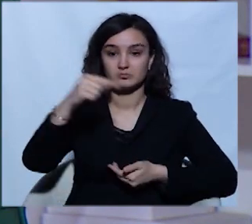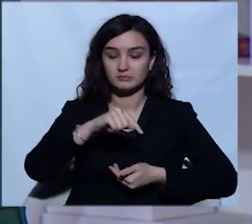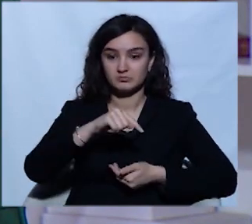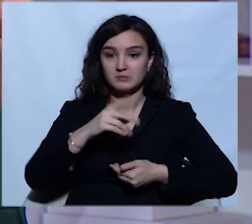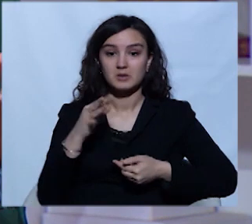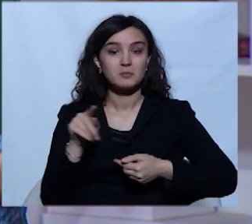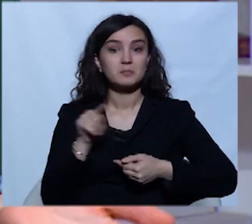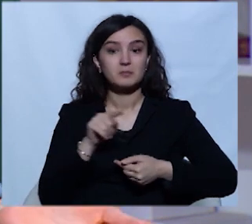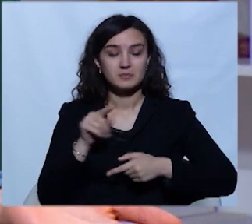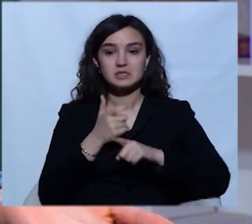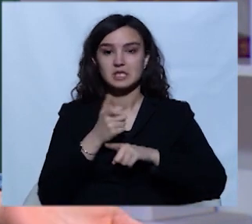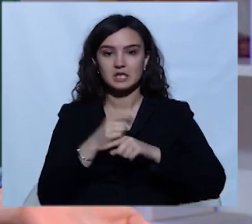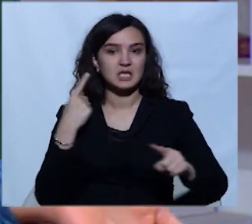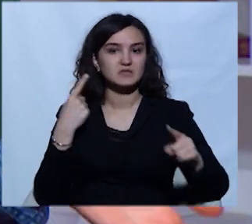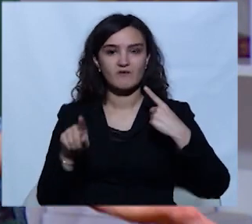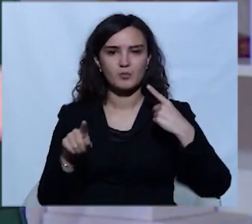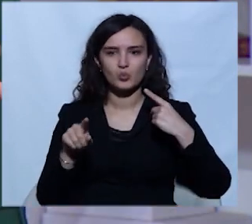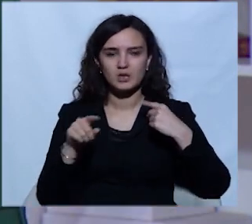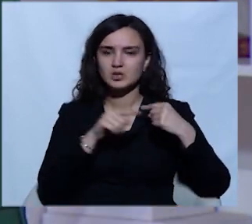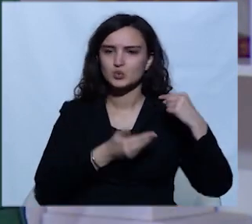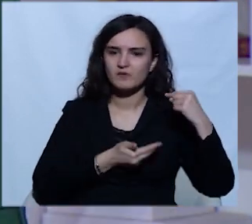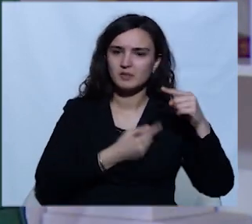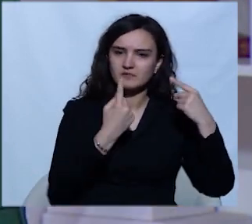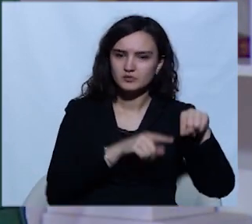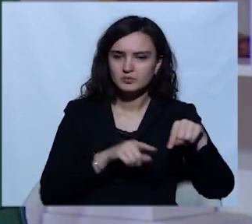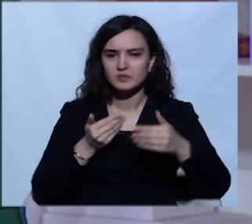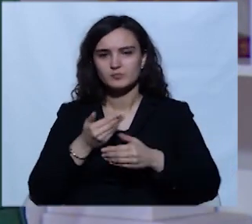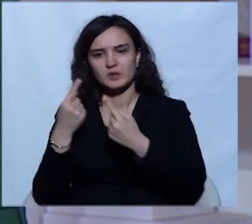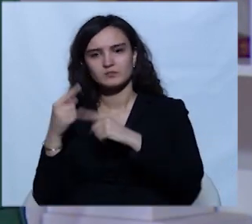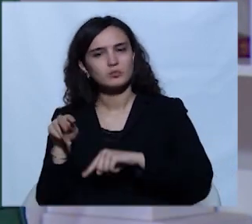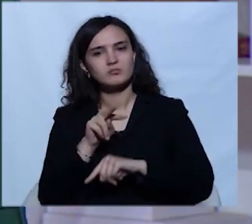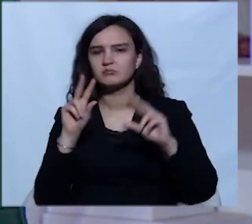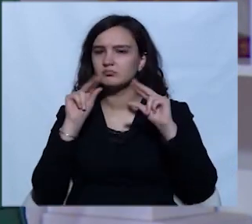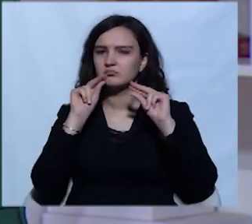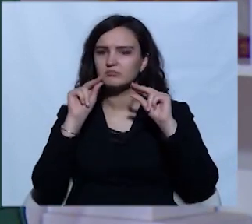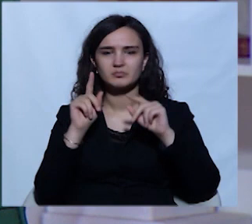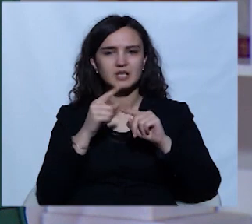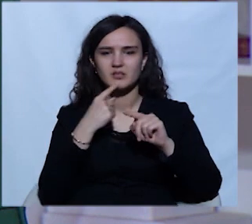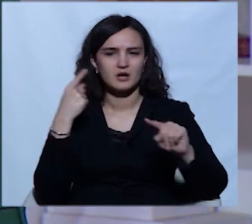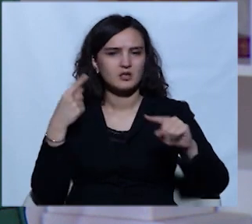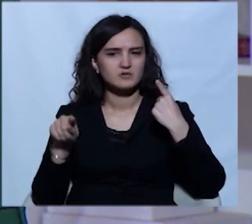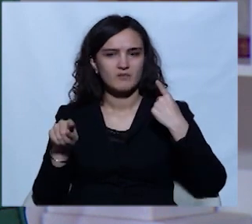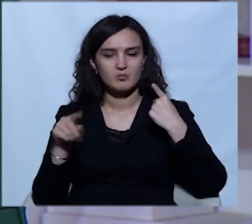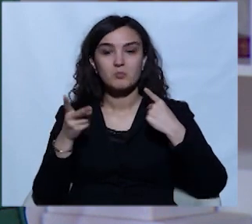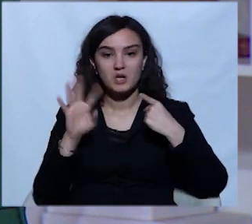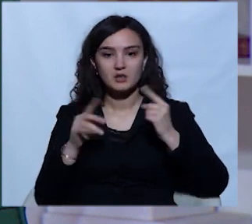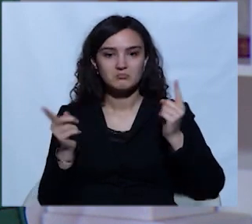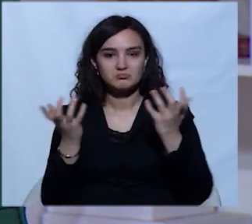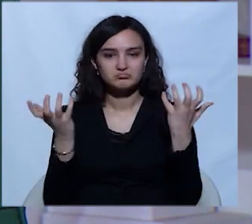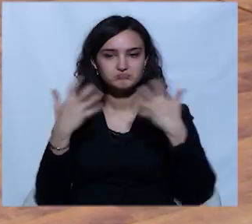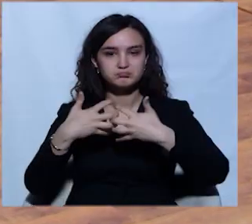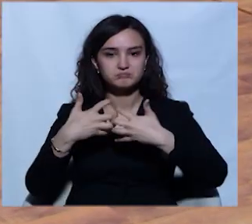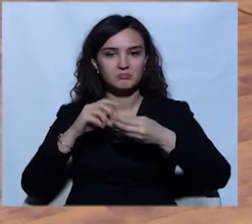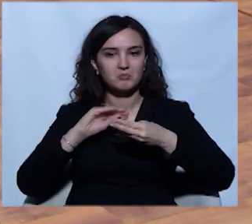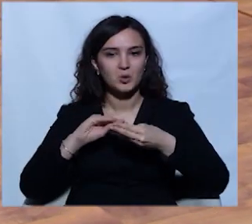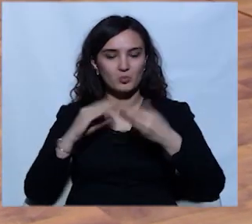they come from very different backgrounds and they don't speak the same language, they become really good friends, they learn